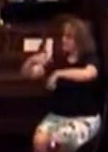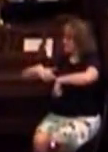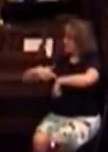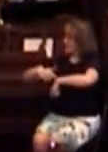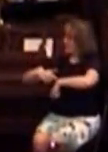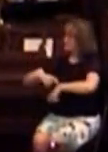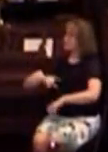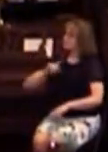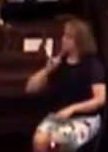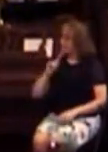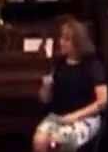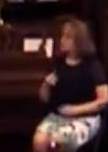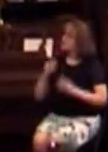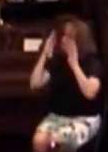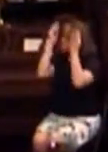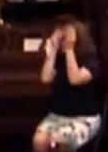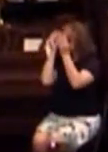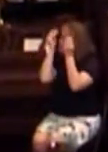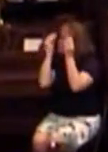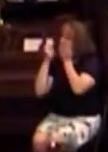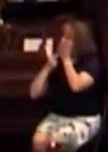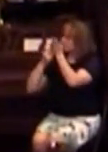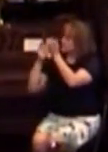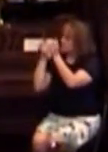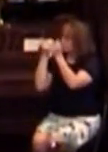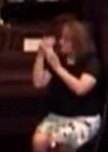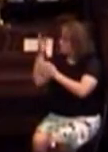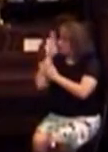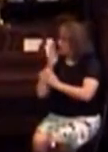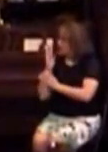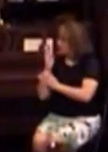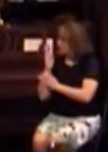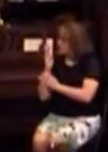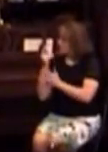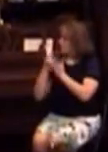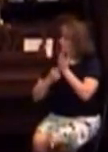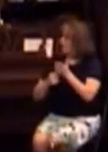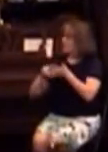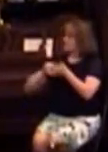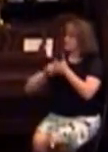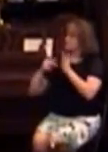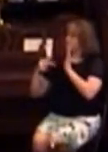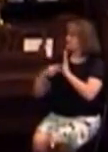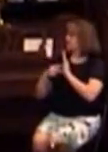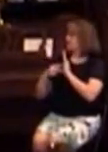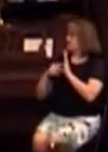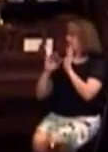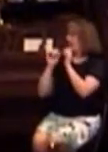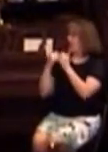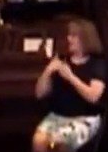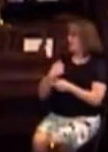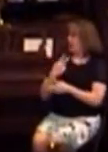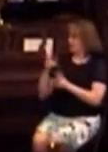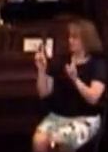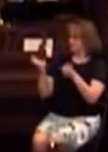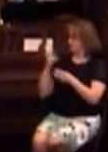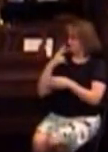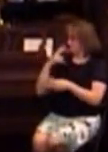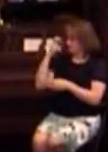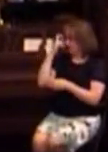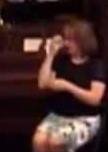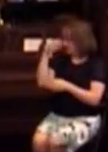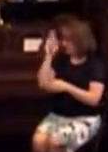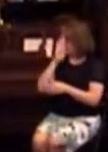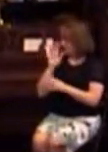God about the question that Jesus asked. How am I blind, God? Ask him that. And shut up for a moment. Sorry,